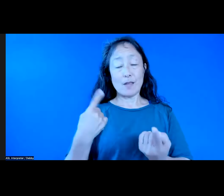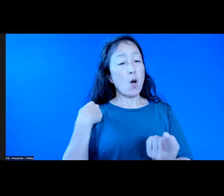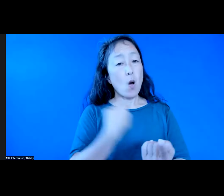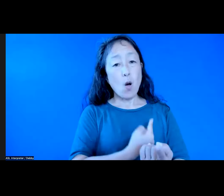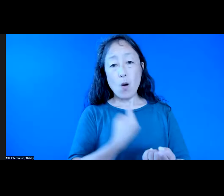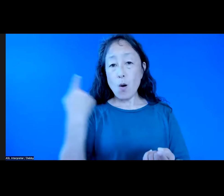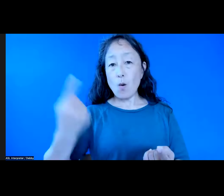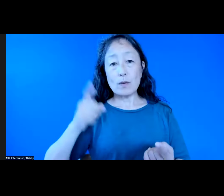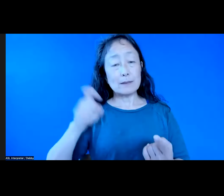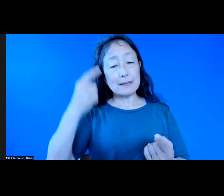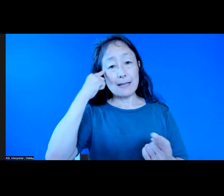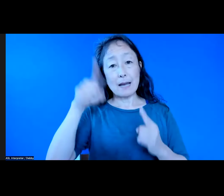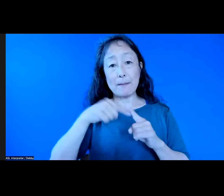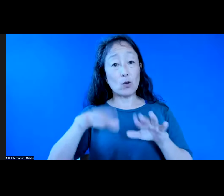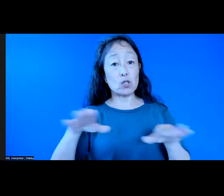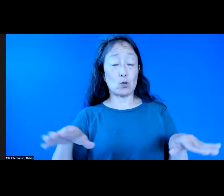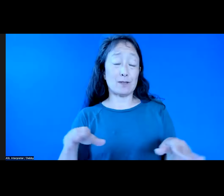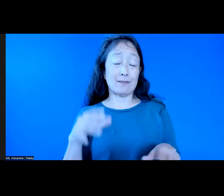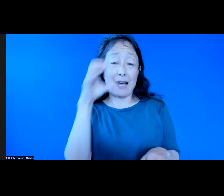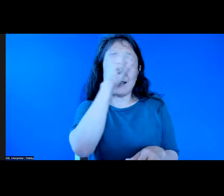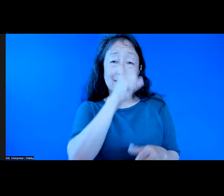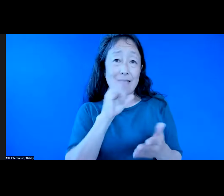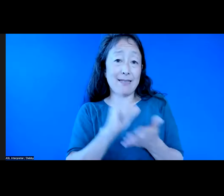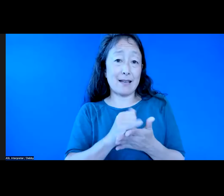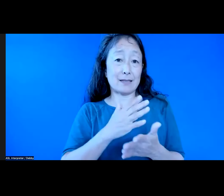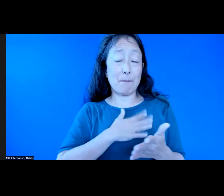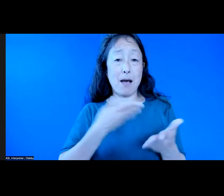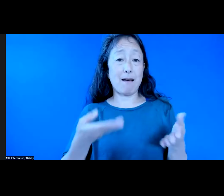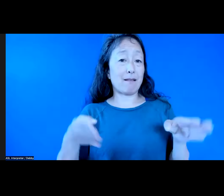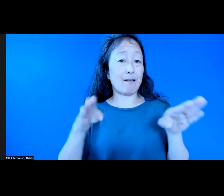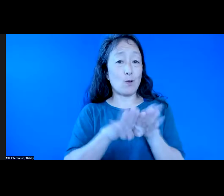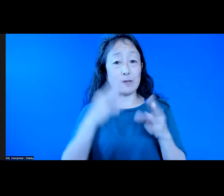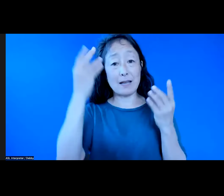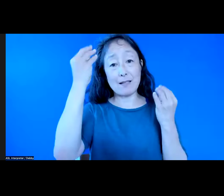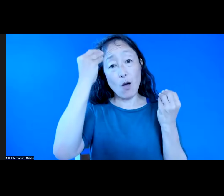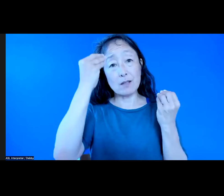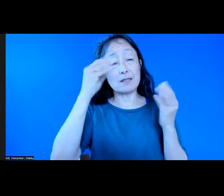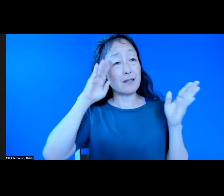that's my closing thoughts. Anyone else have any thoughts to share?